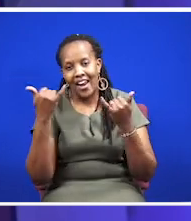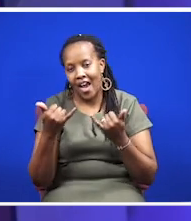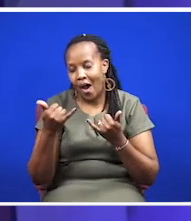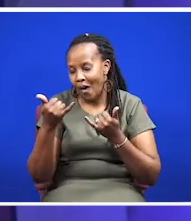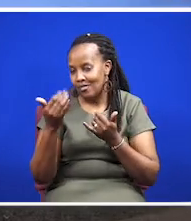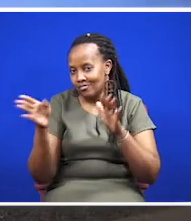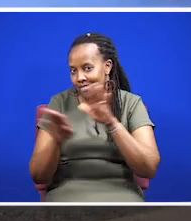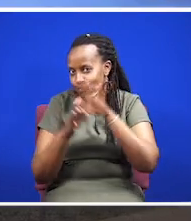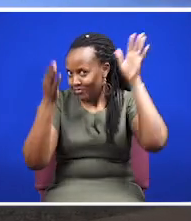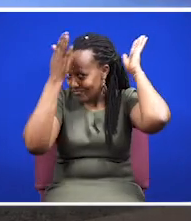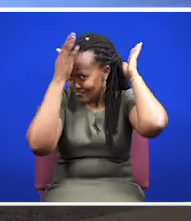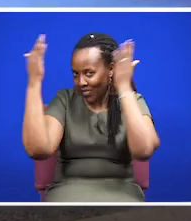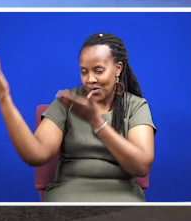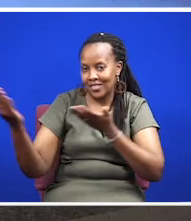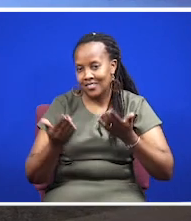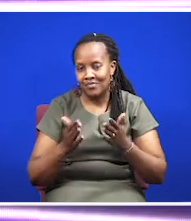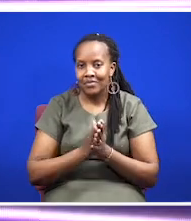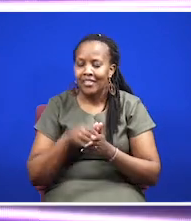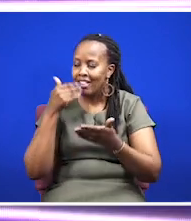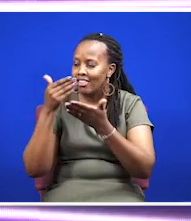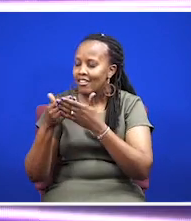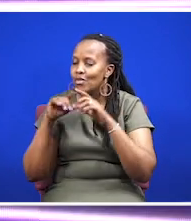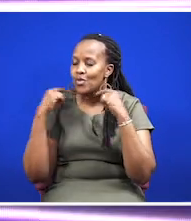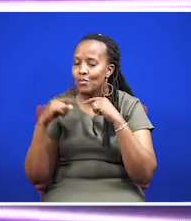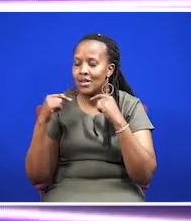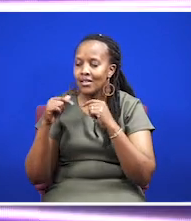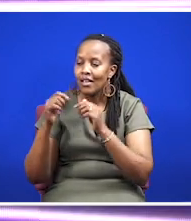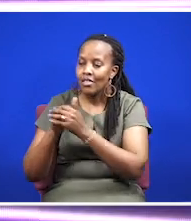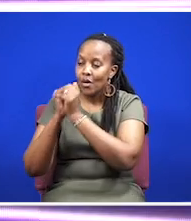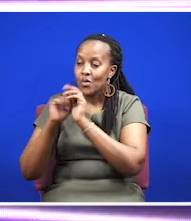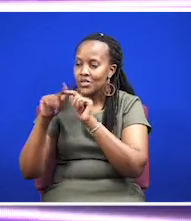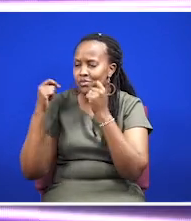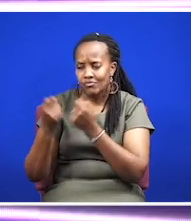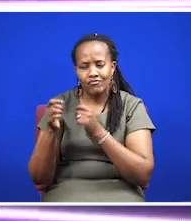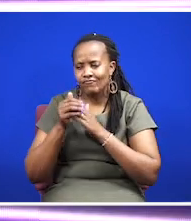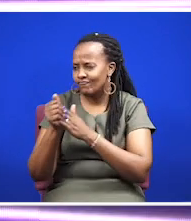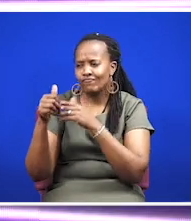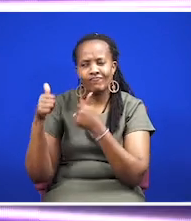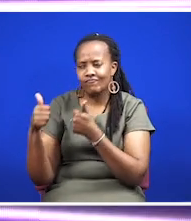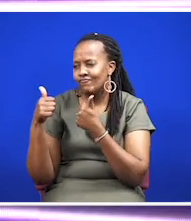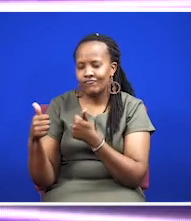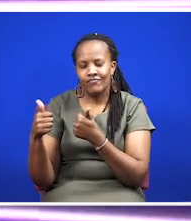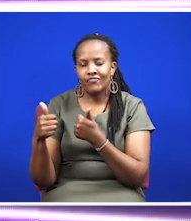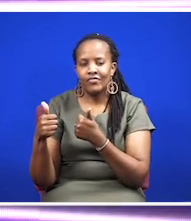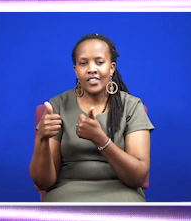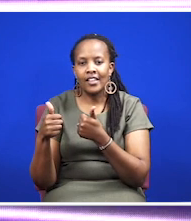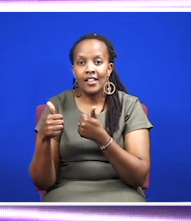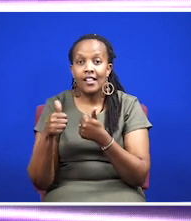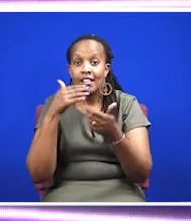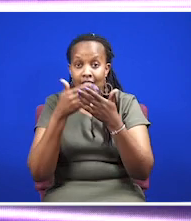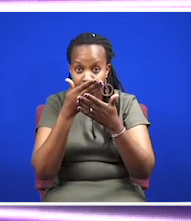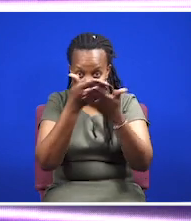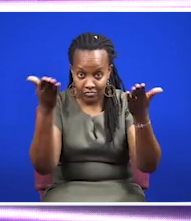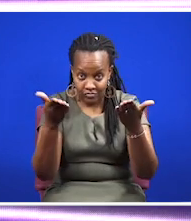you're very welcome. Thank you, Pastor Janet and the worship team for leading us so well. And we want to thank you, our